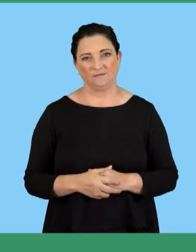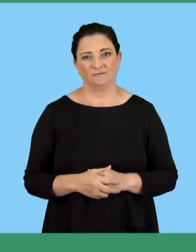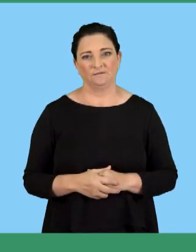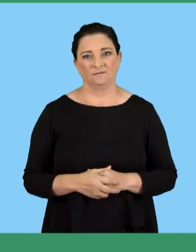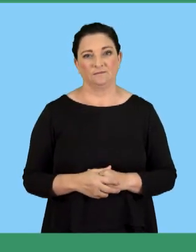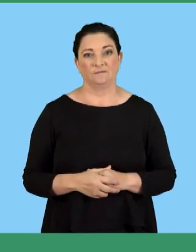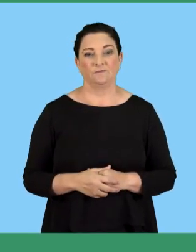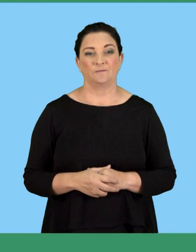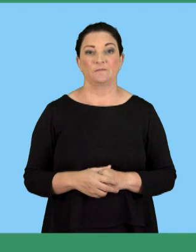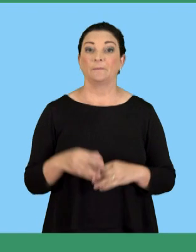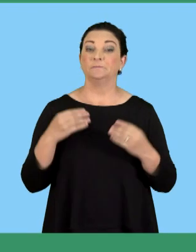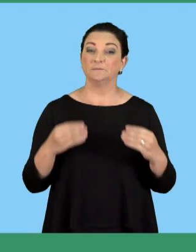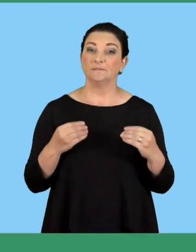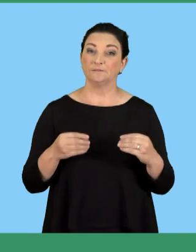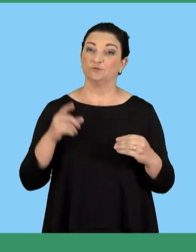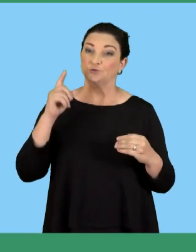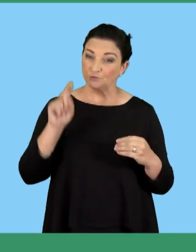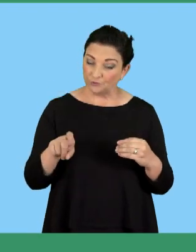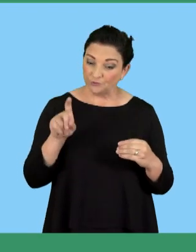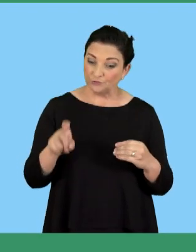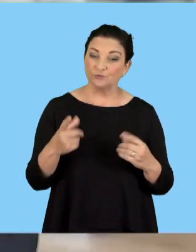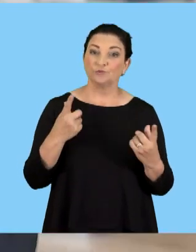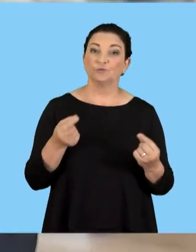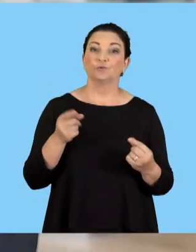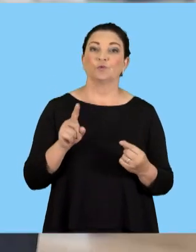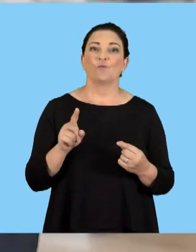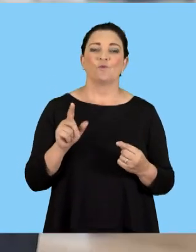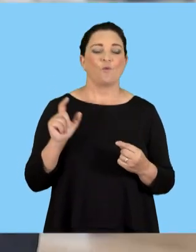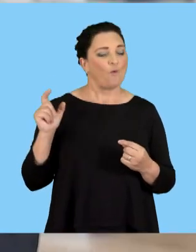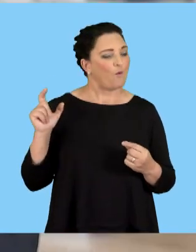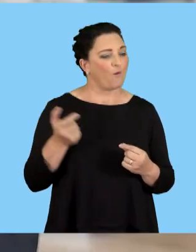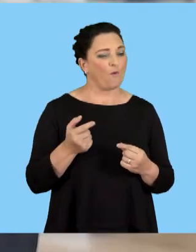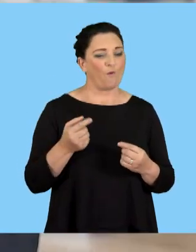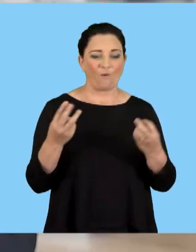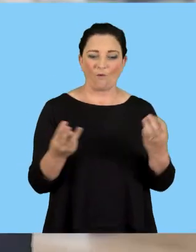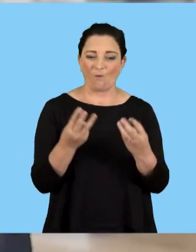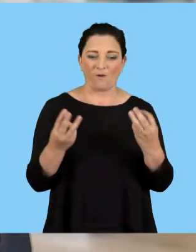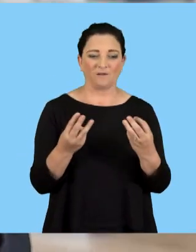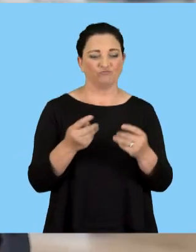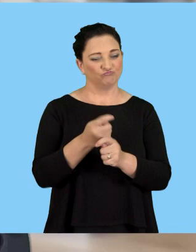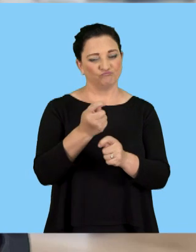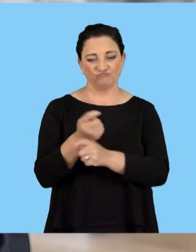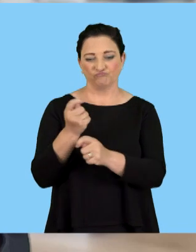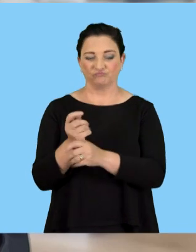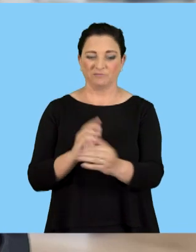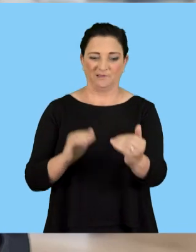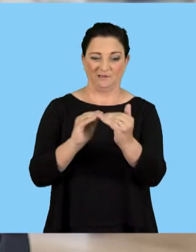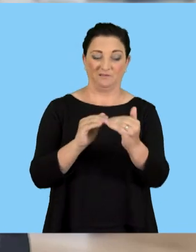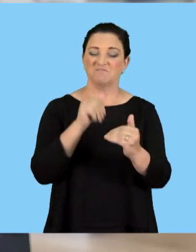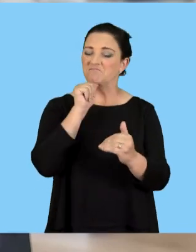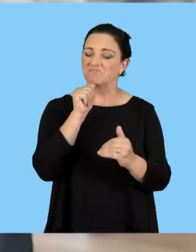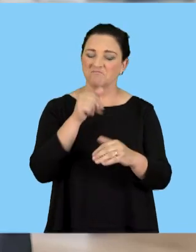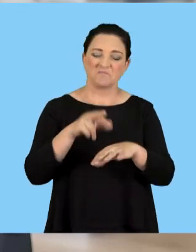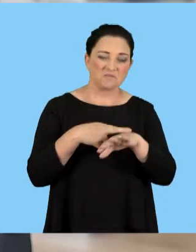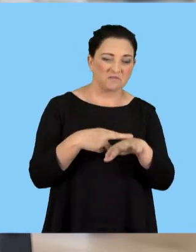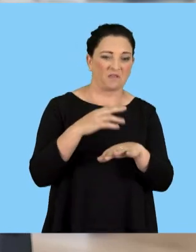important. So the business, the management, and everyone in the workplace should respect one another, because everyone in the workplace is important. And